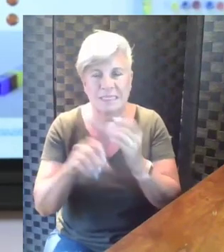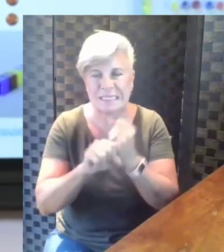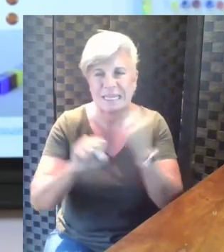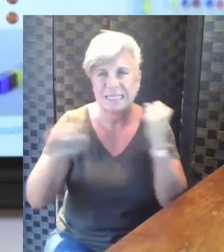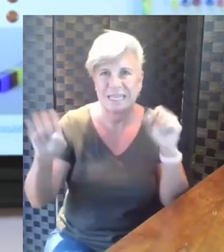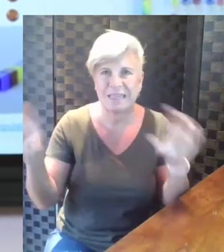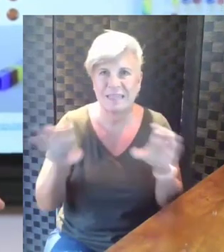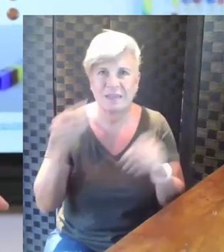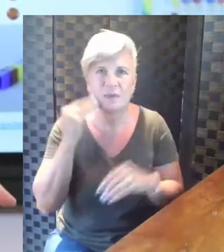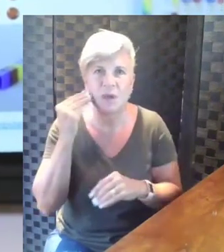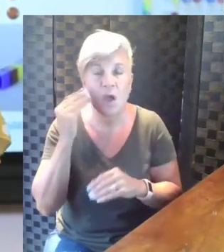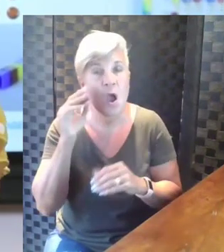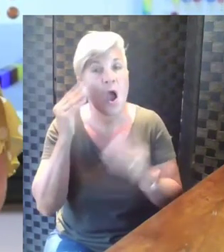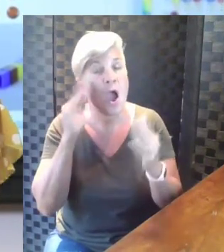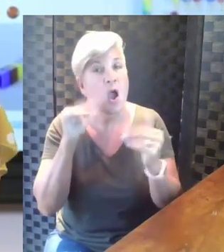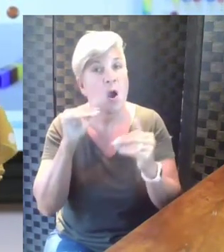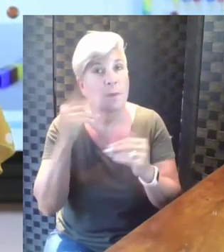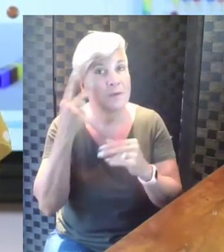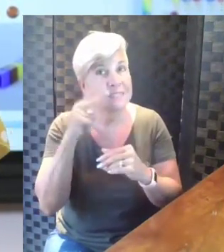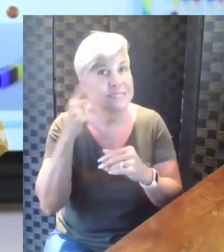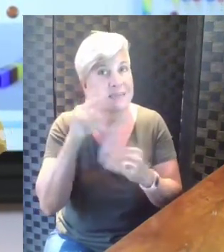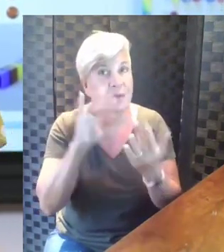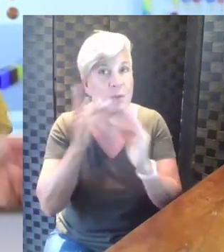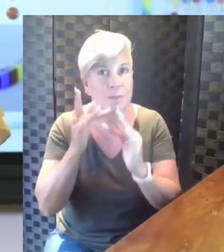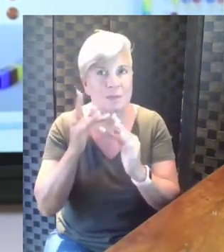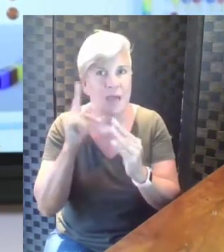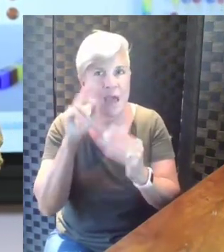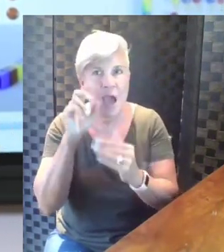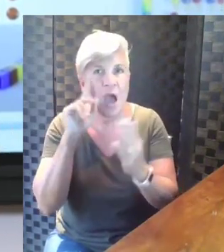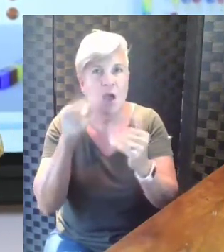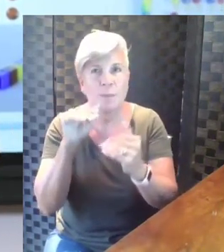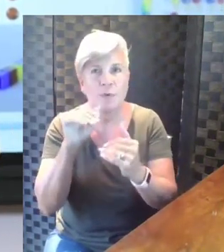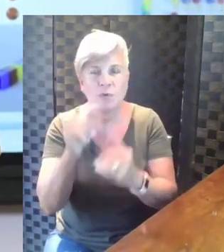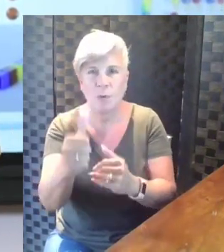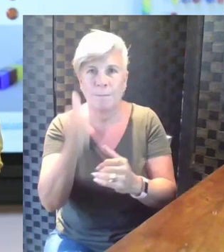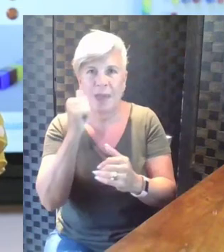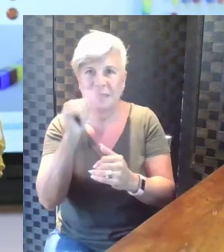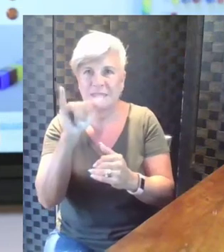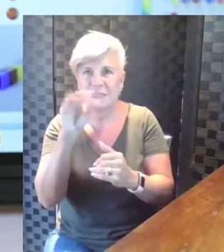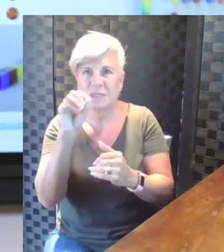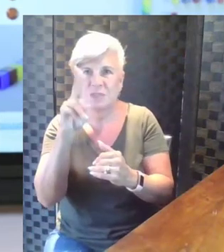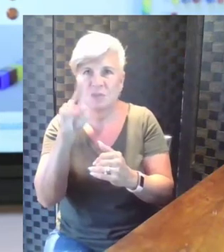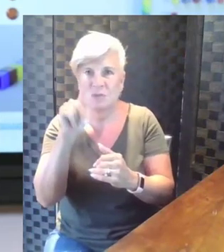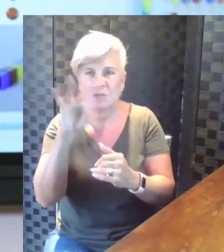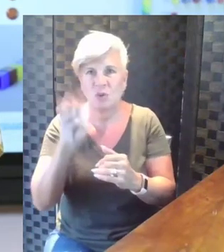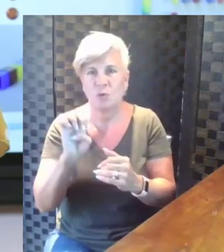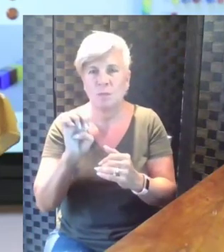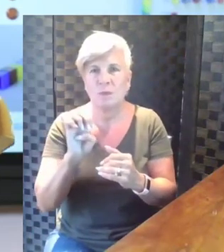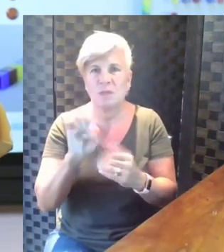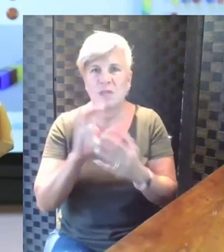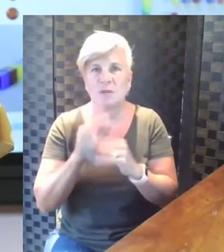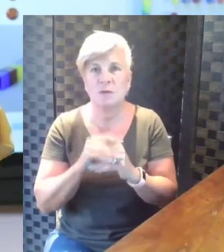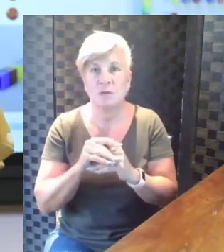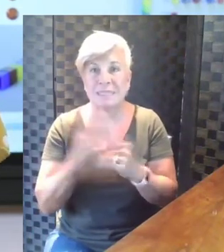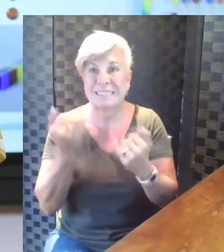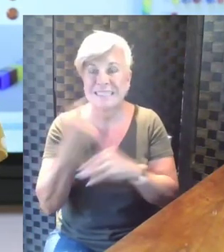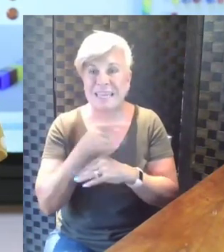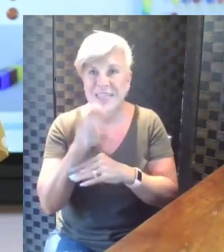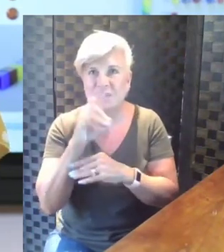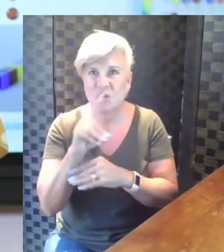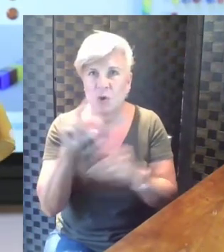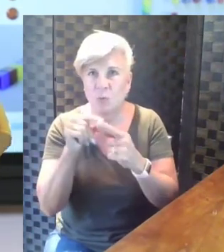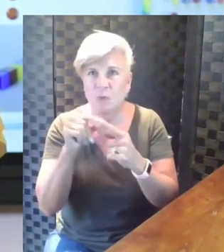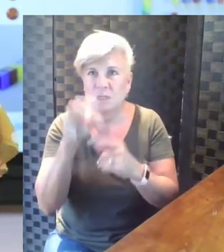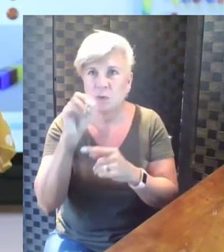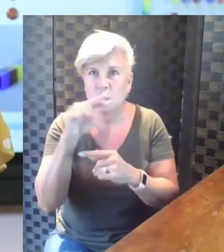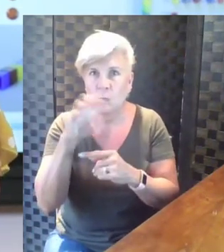the activities at home. I hope you check out the websites I've mentioned. I hope you go back to those YouTube channels. Today's code word today is ones. Yesterday